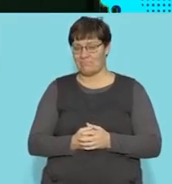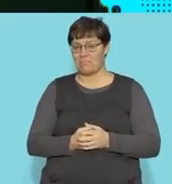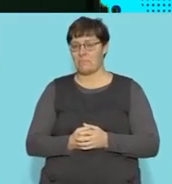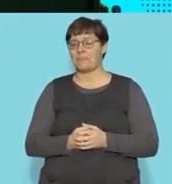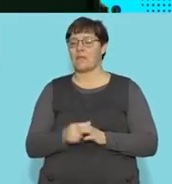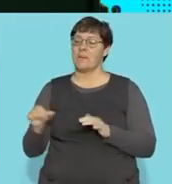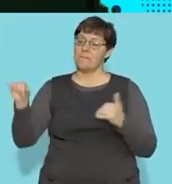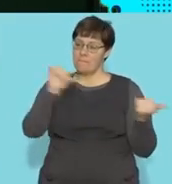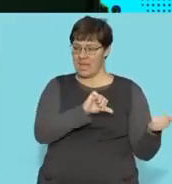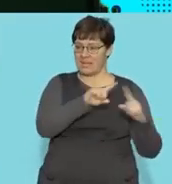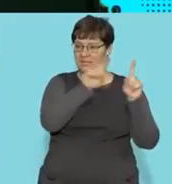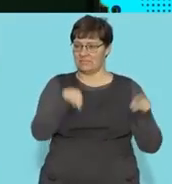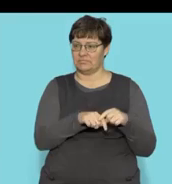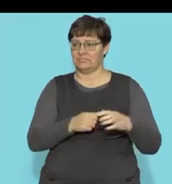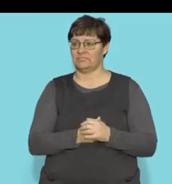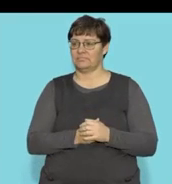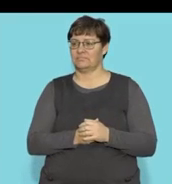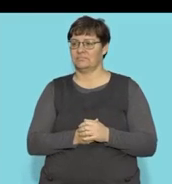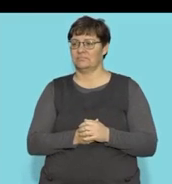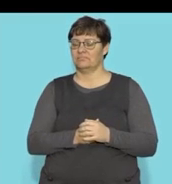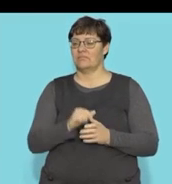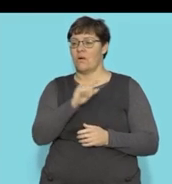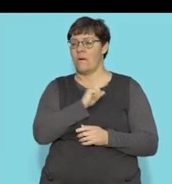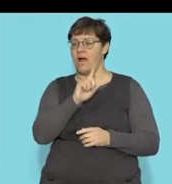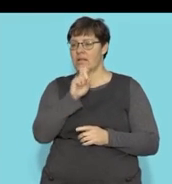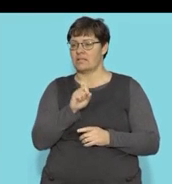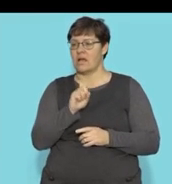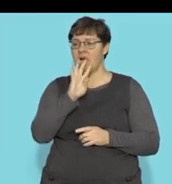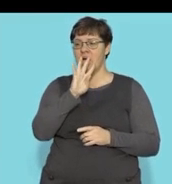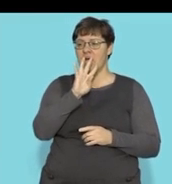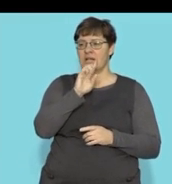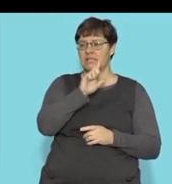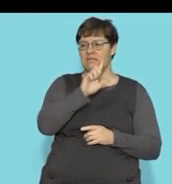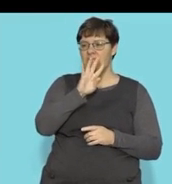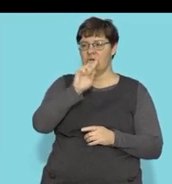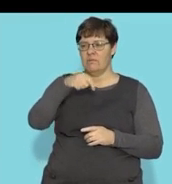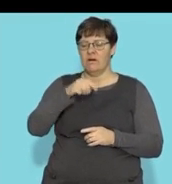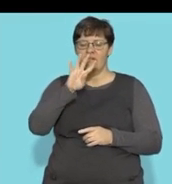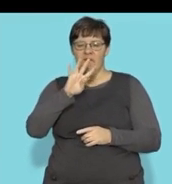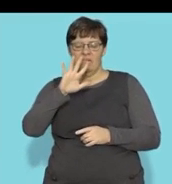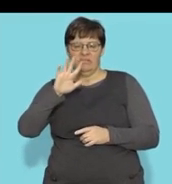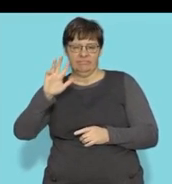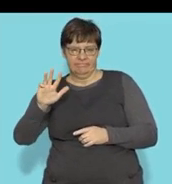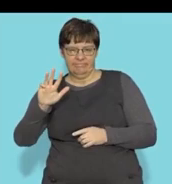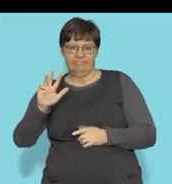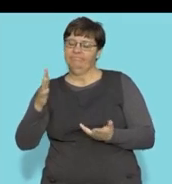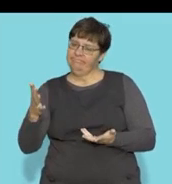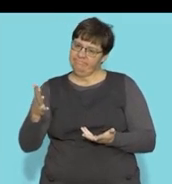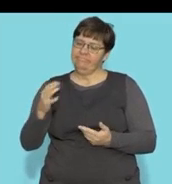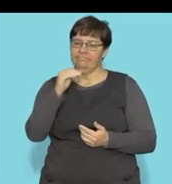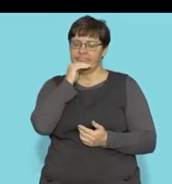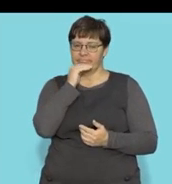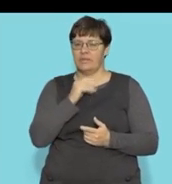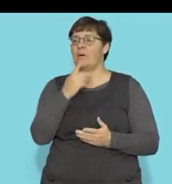box. So let's go back to the board. Because my answer is 74,459 going on,